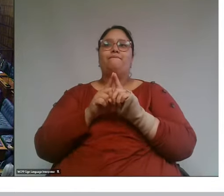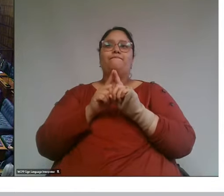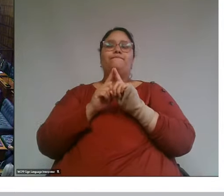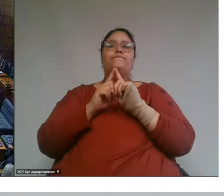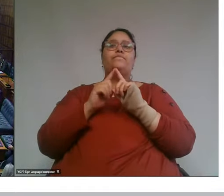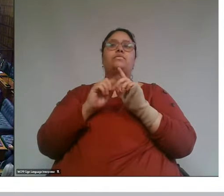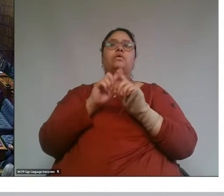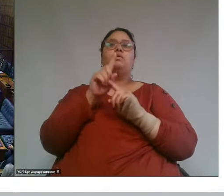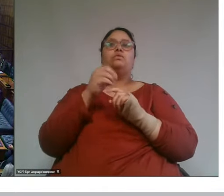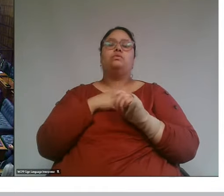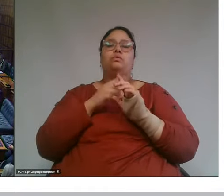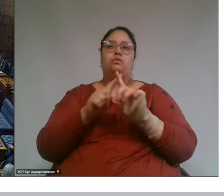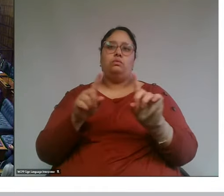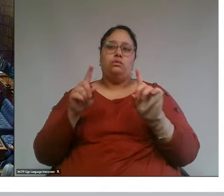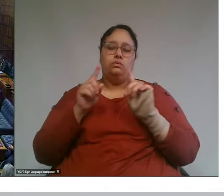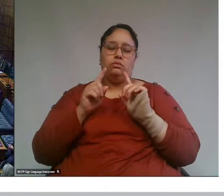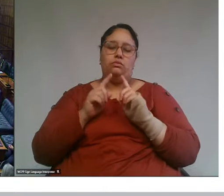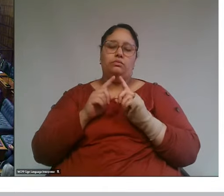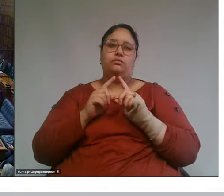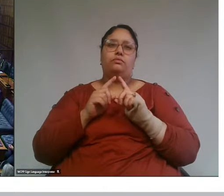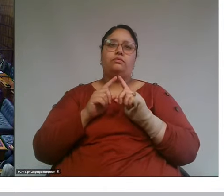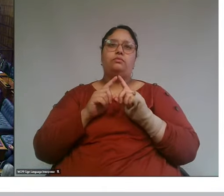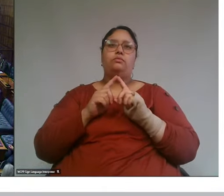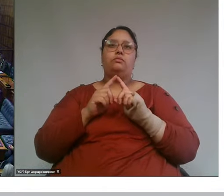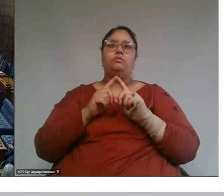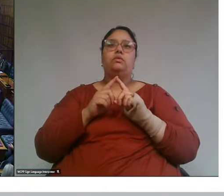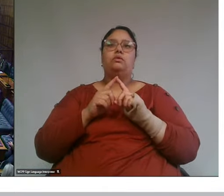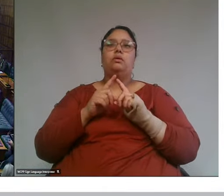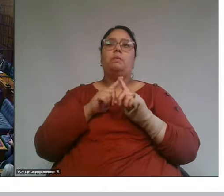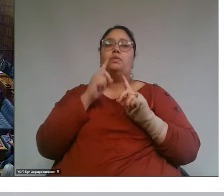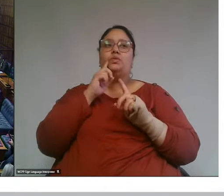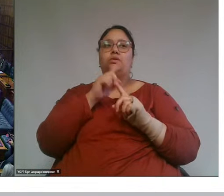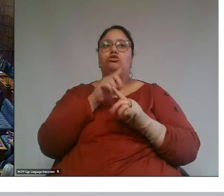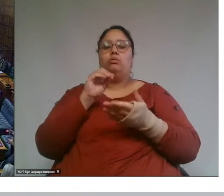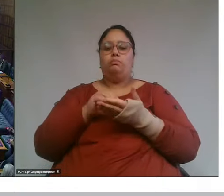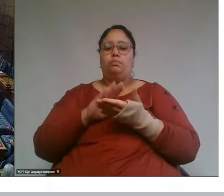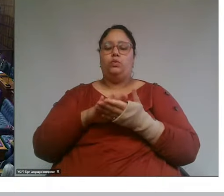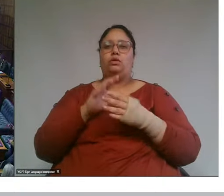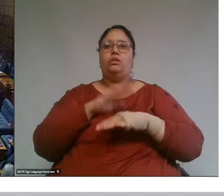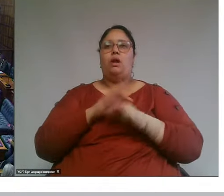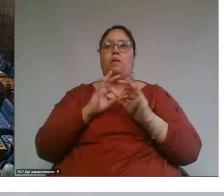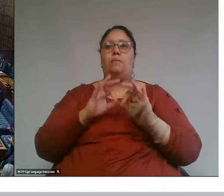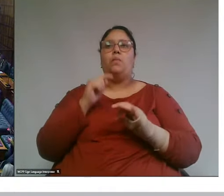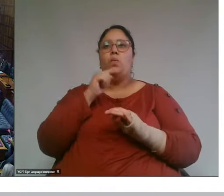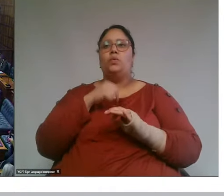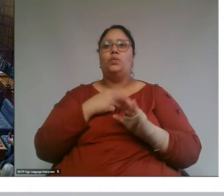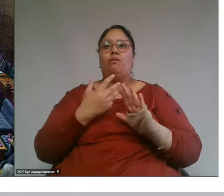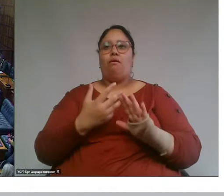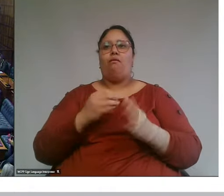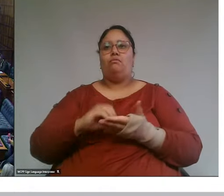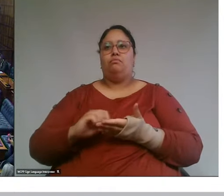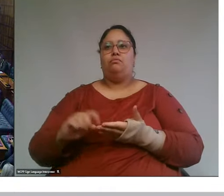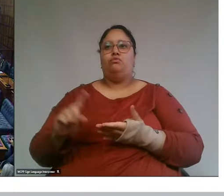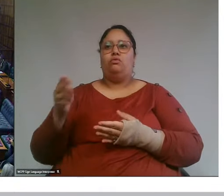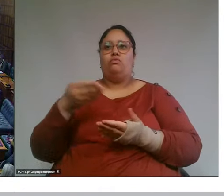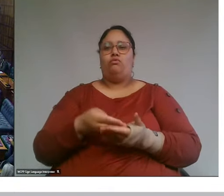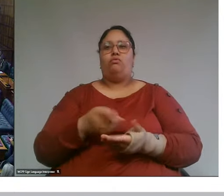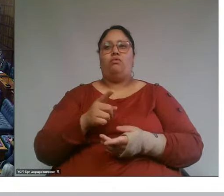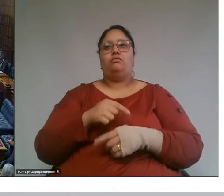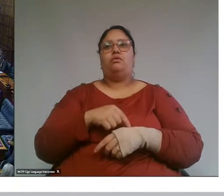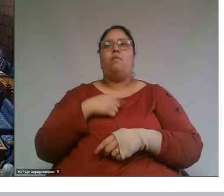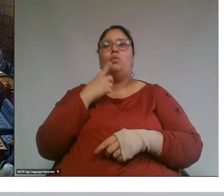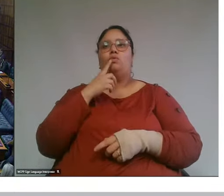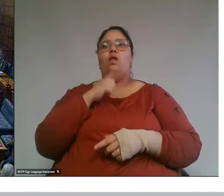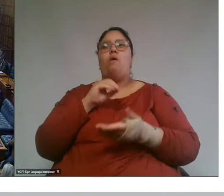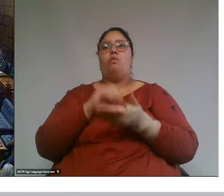the department I think it's around the issues of port and um I'm raising it chair because I think it also links